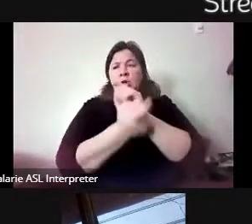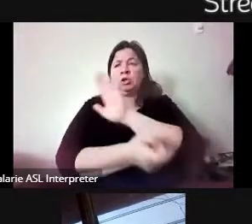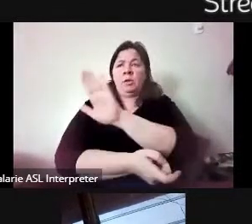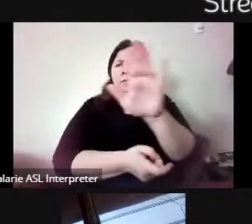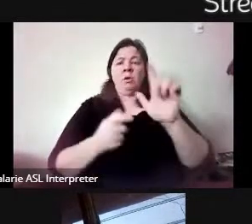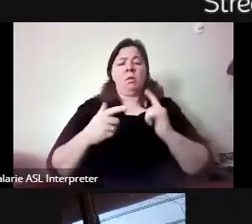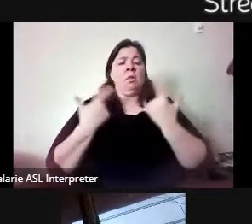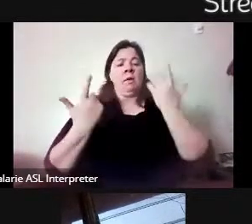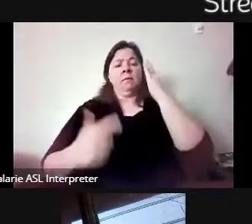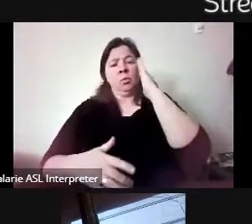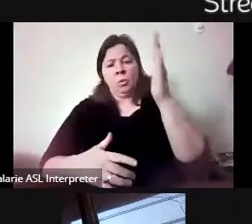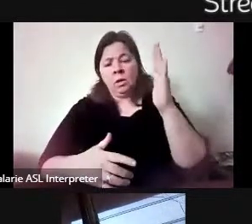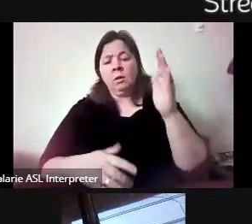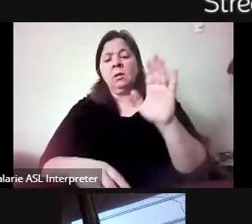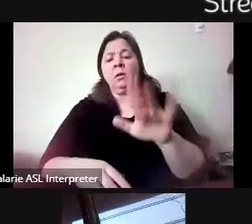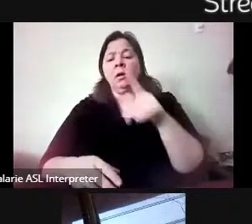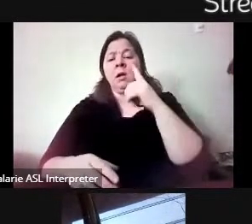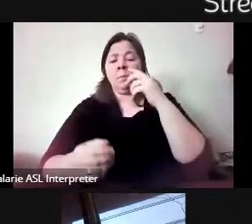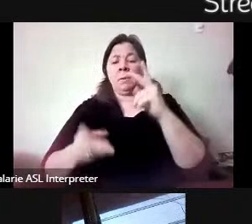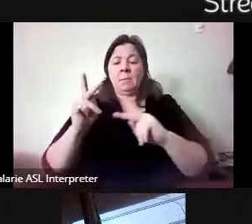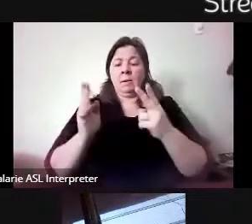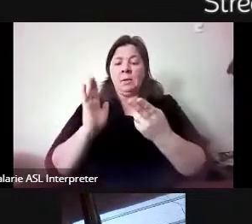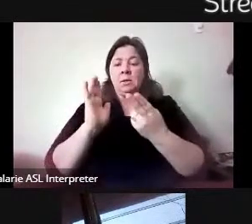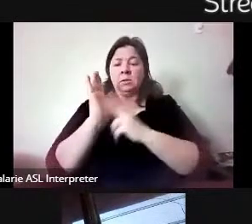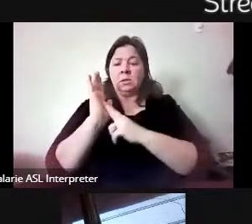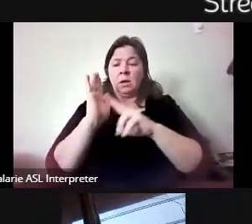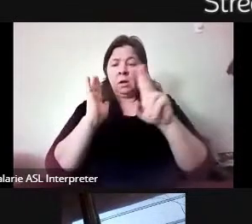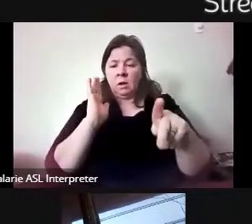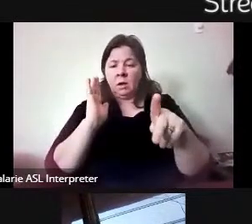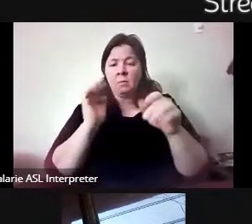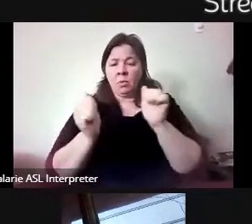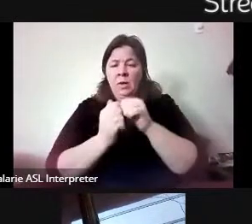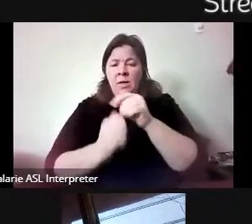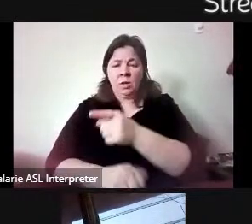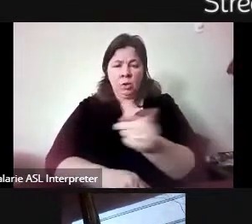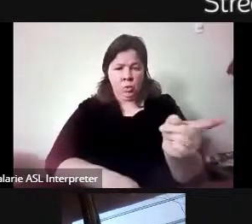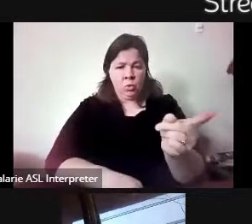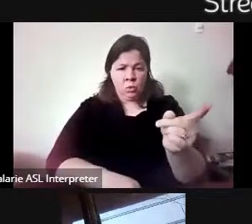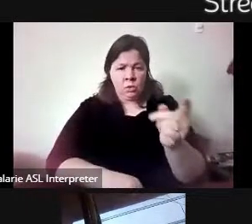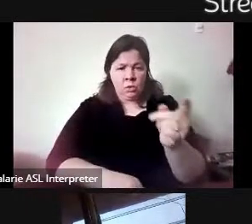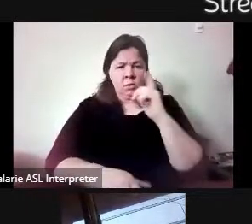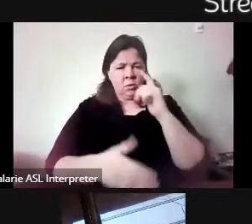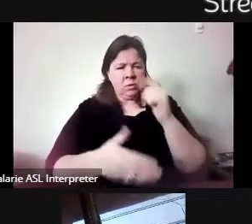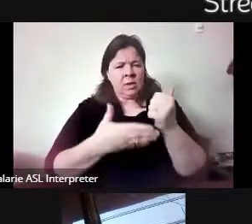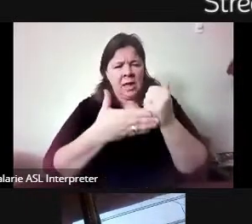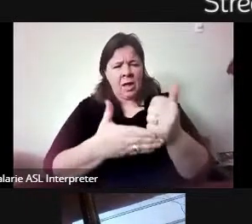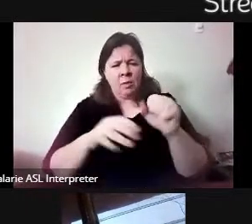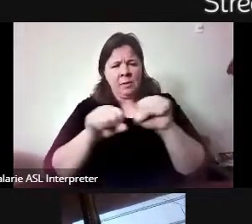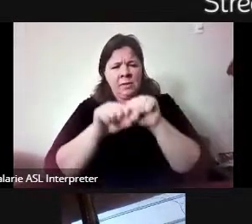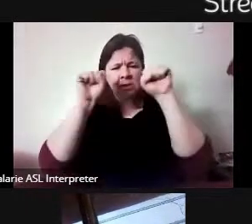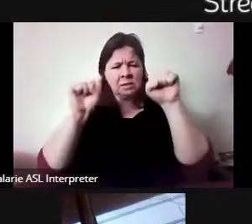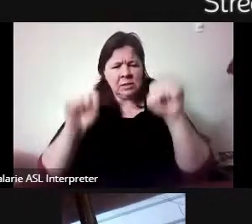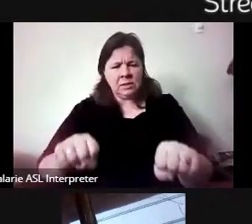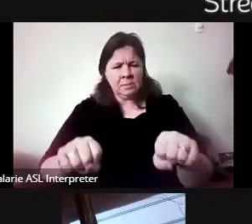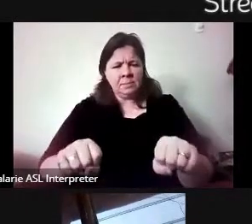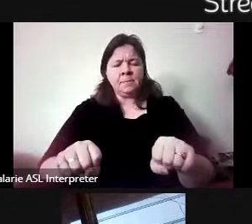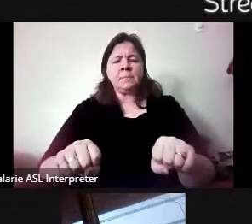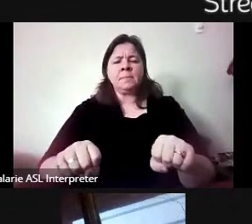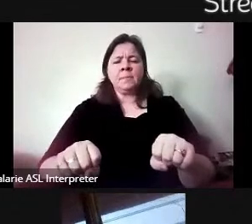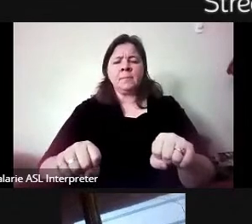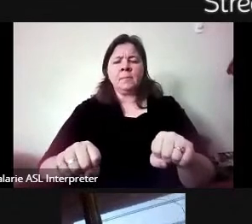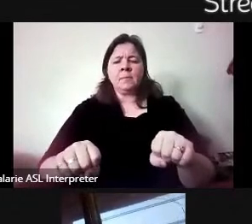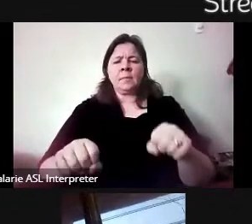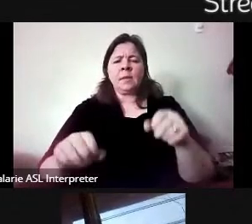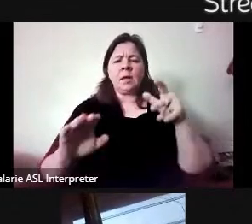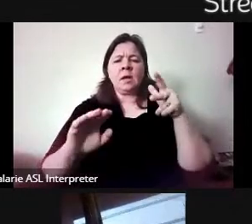And if you are getting people to sign up with you, you are just helping the system cut